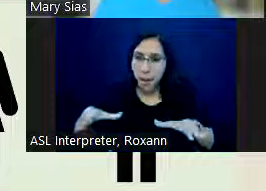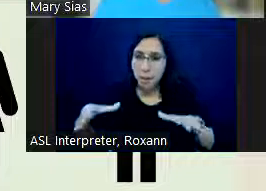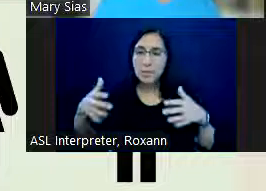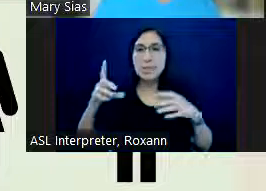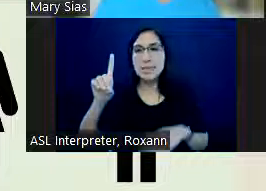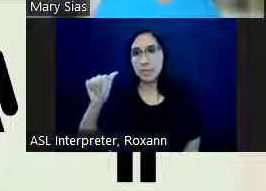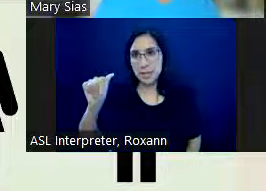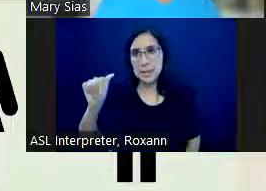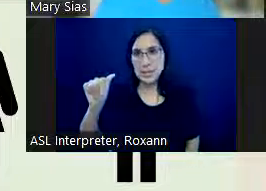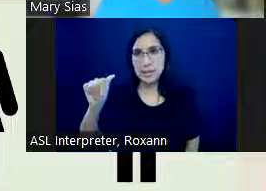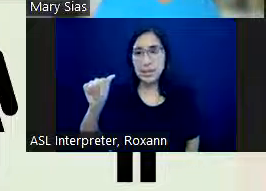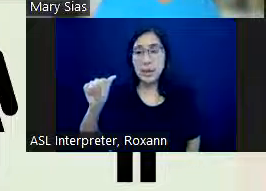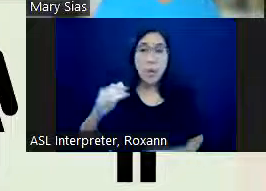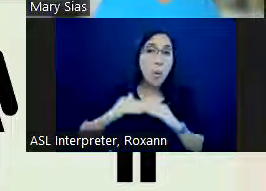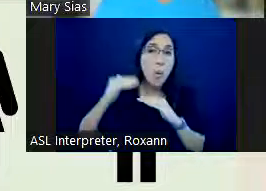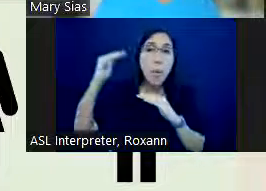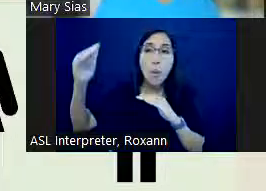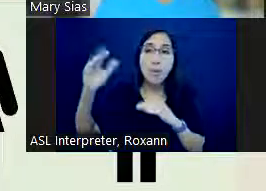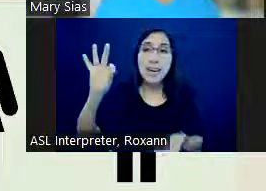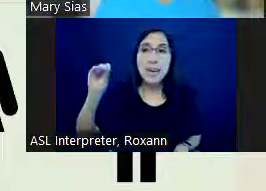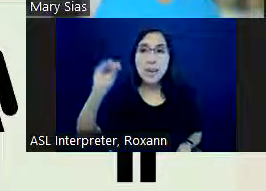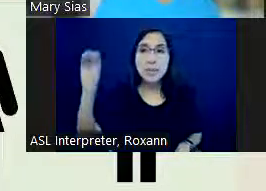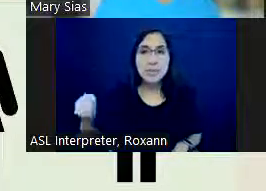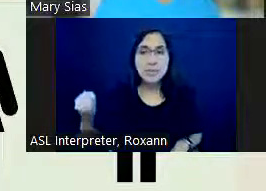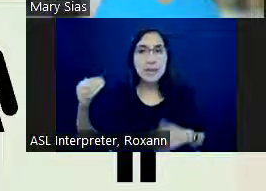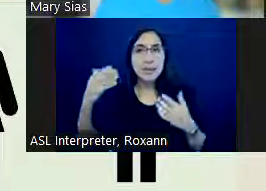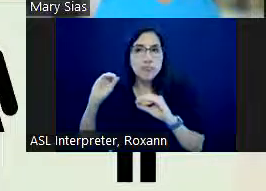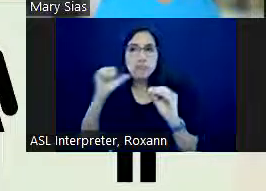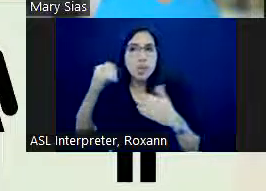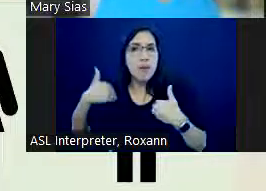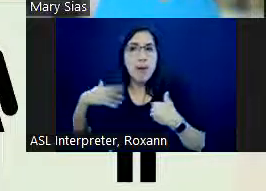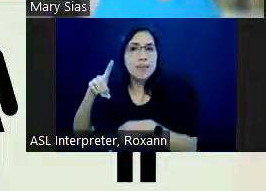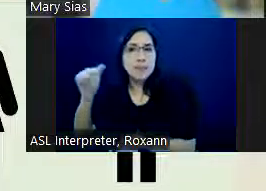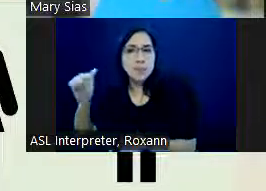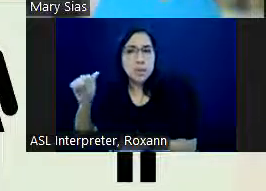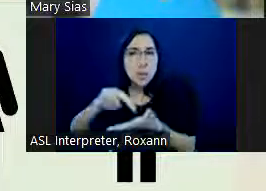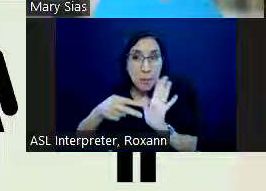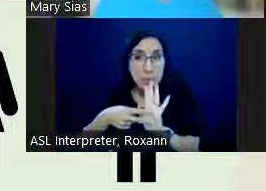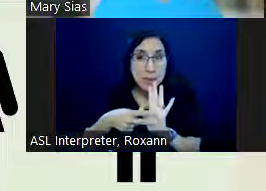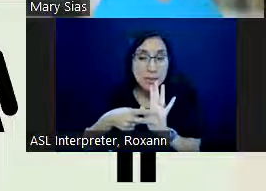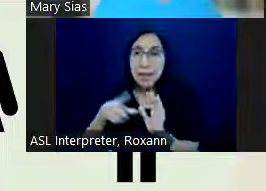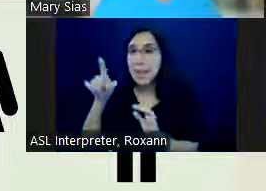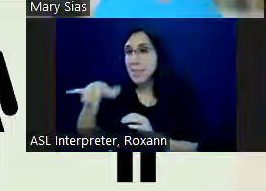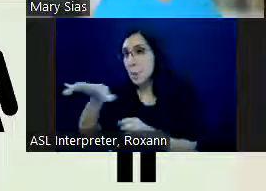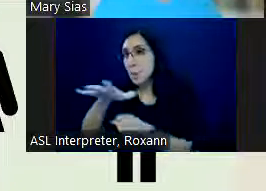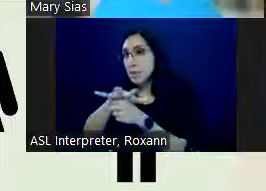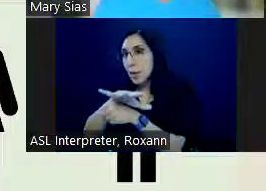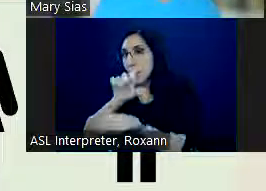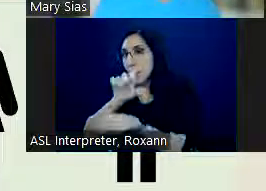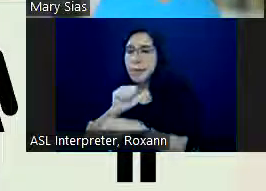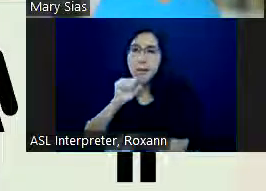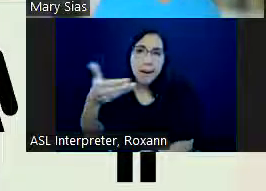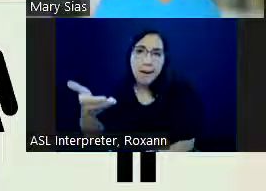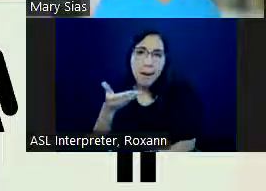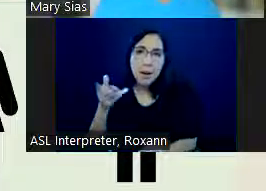disability. Over 90%, which means all 3 of these sectors are not hiring many people with a